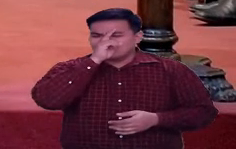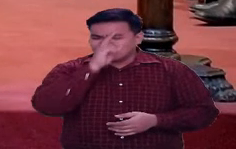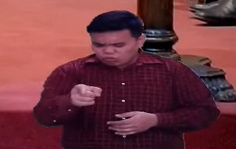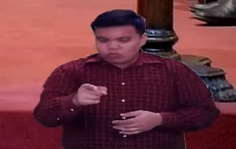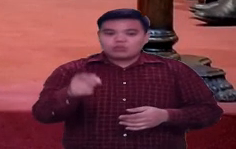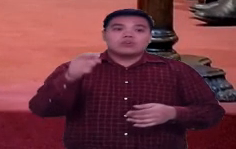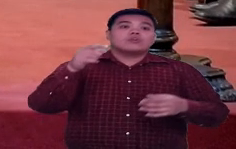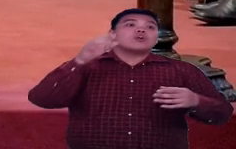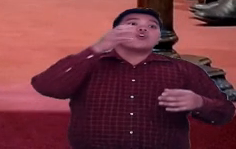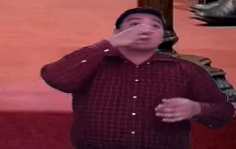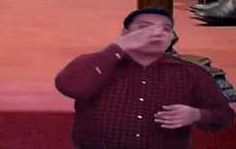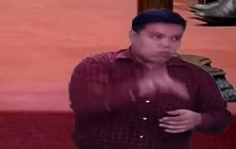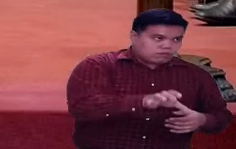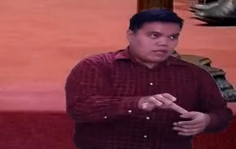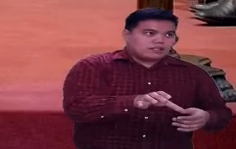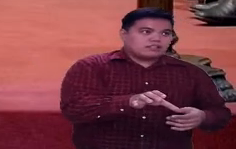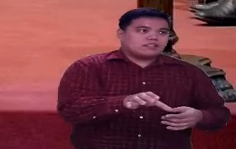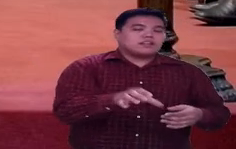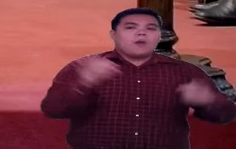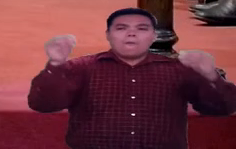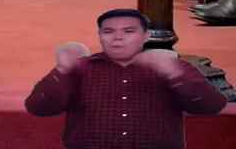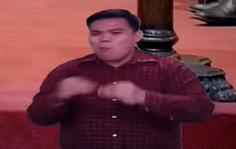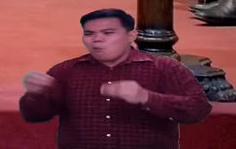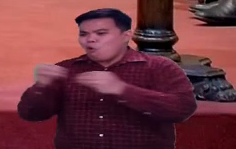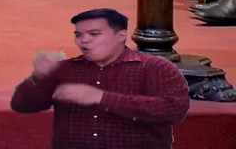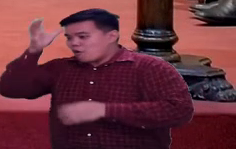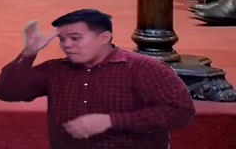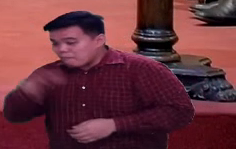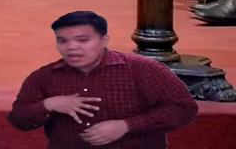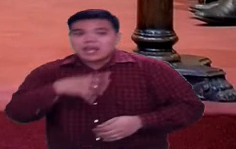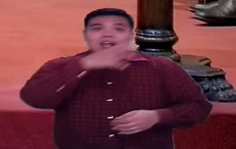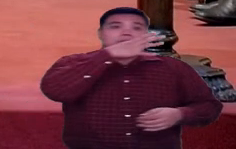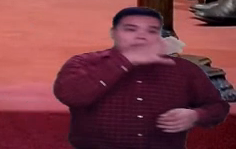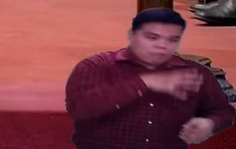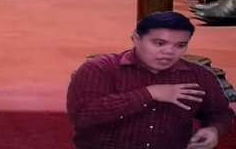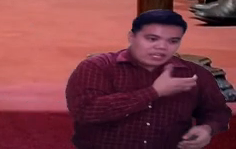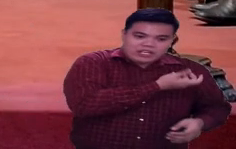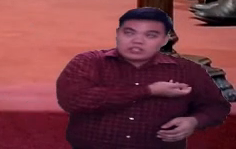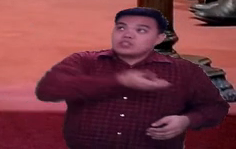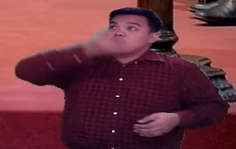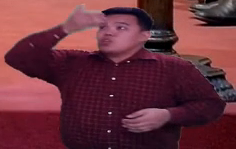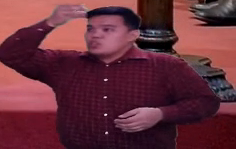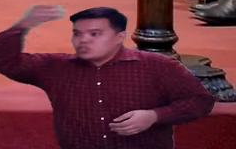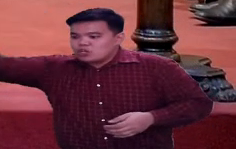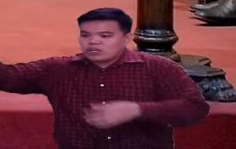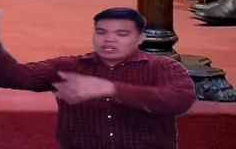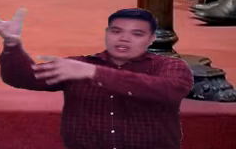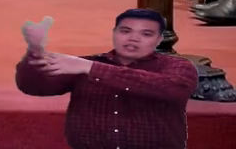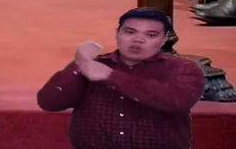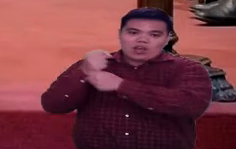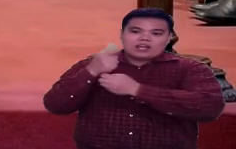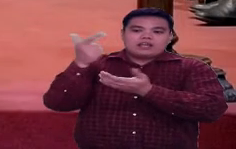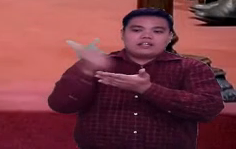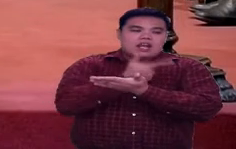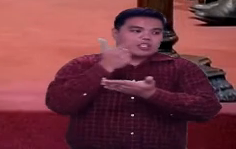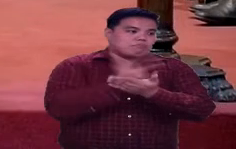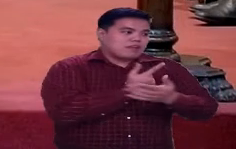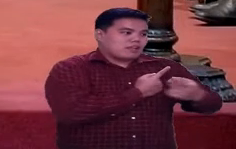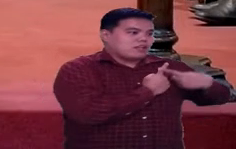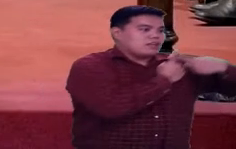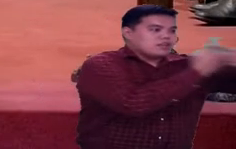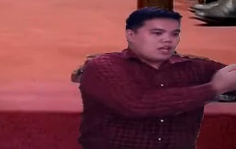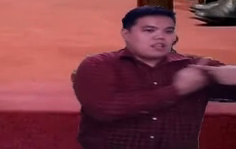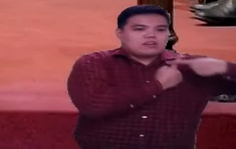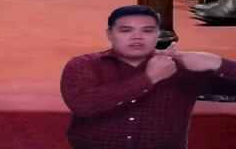imperative that we have more men and women surrender to take the gospel to these people who